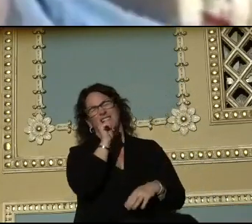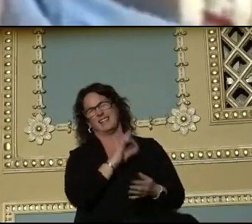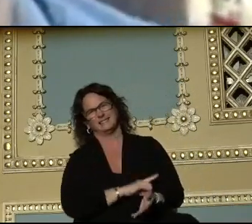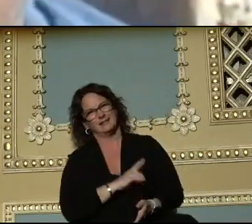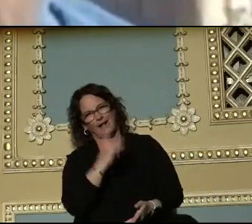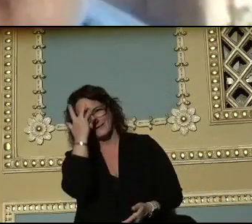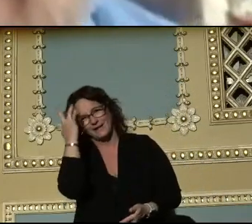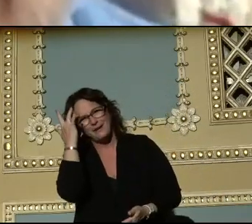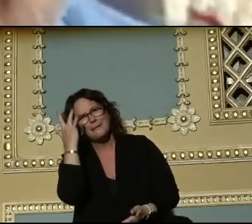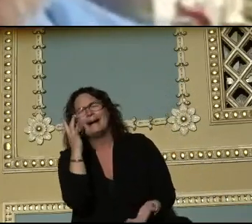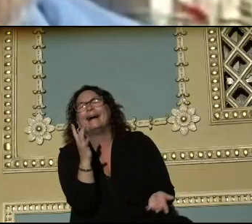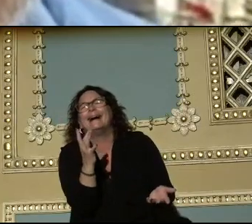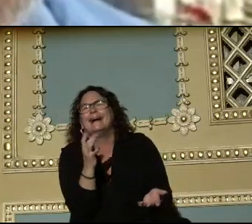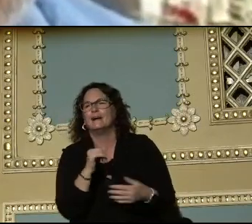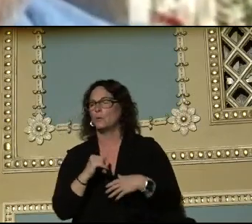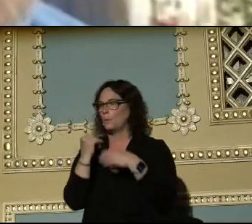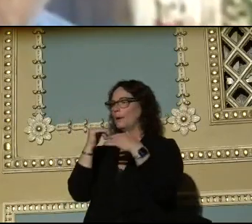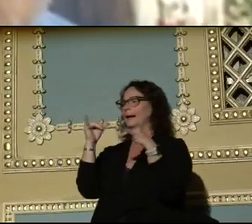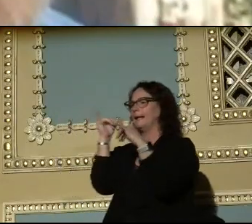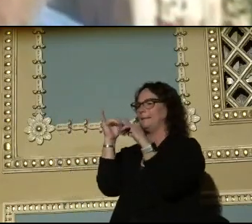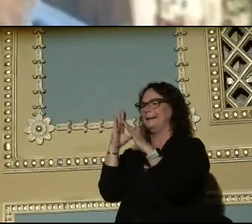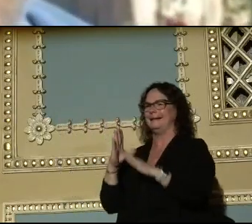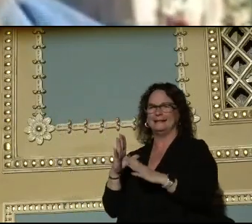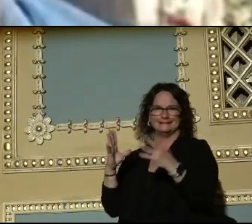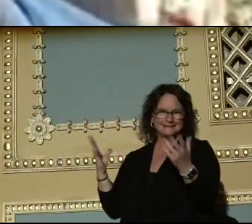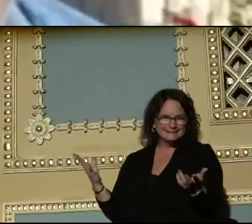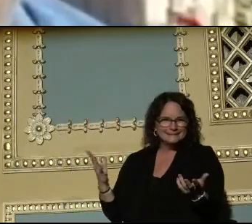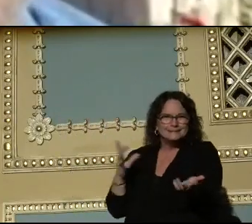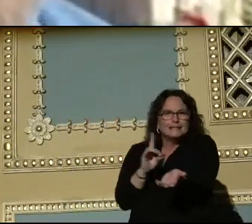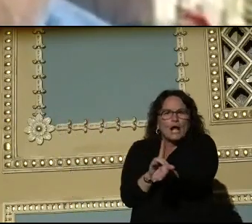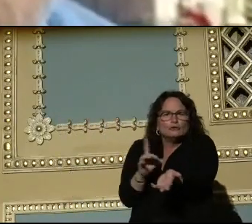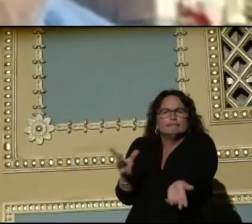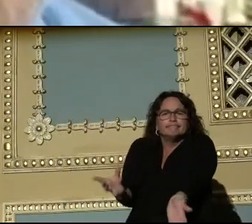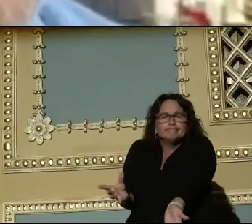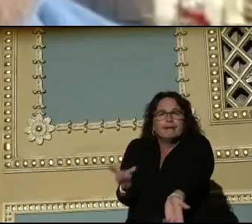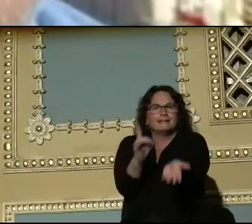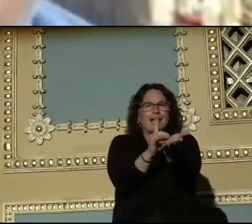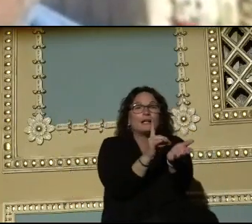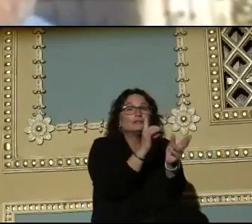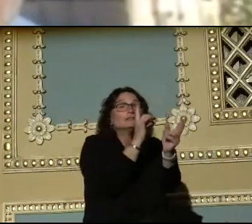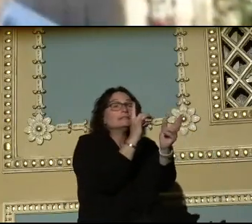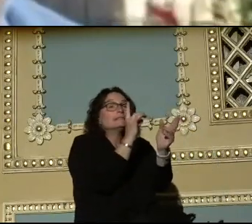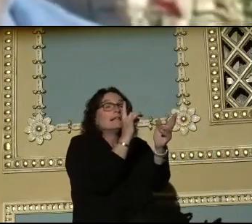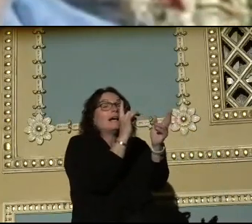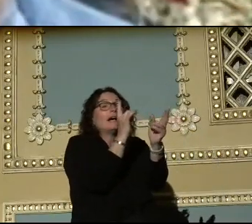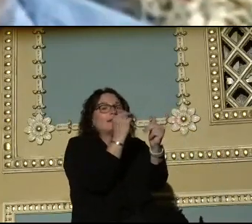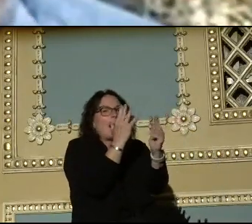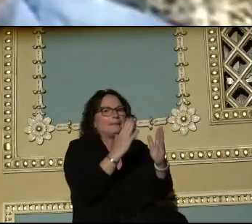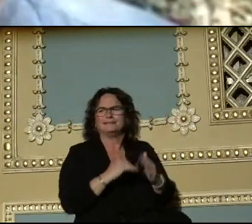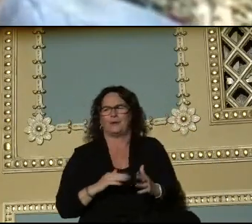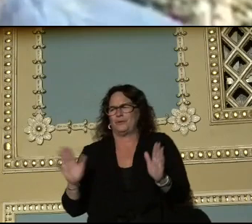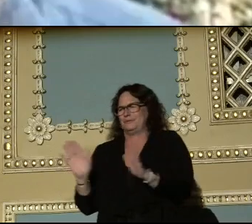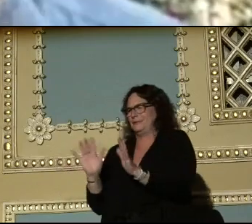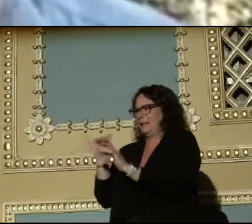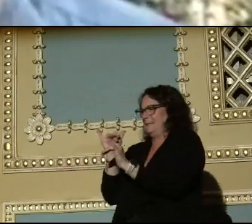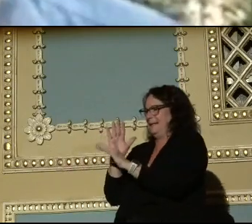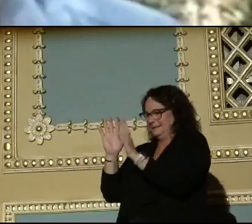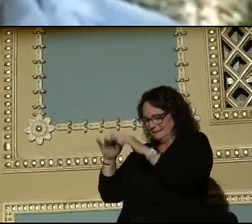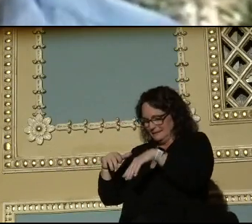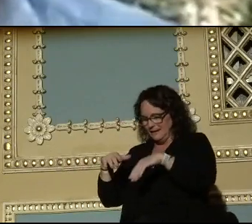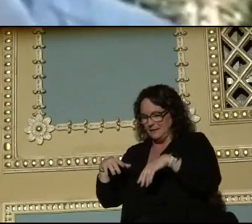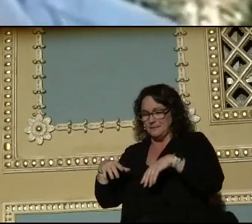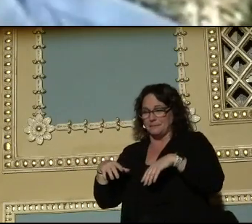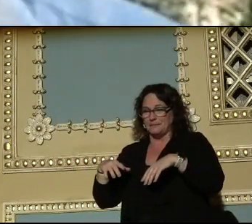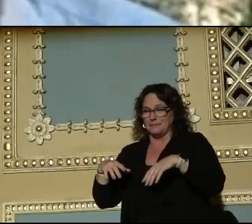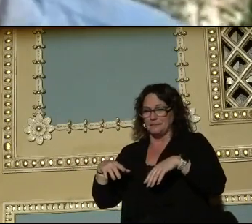not. We're comedians. Comedian doctors. Doctors of comedy. We're just comedians. And, well, we